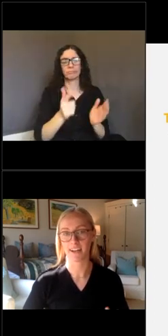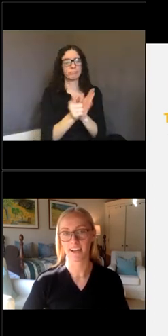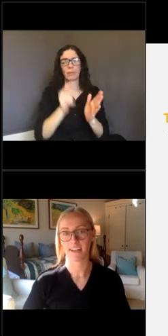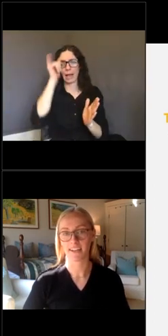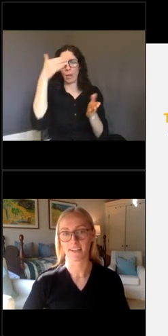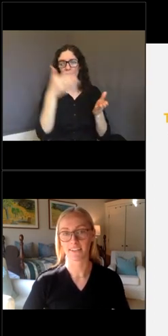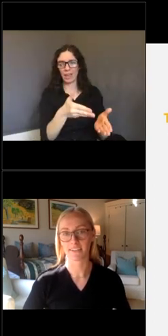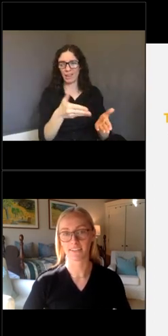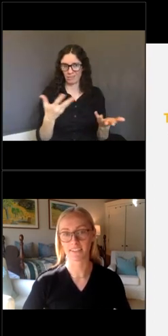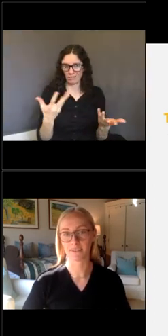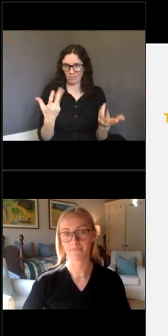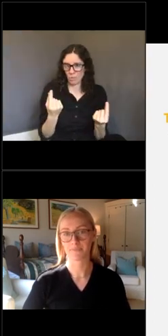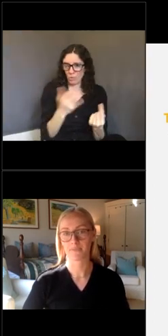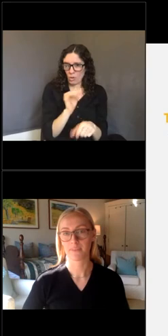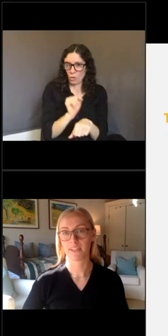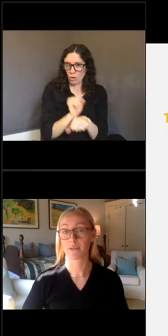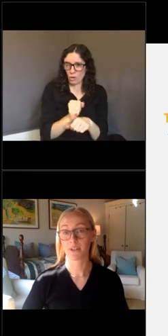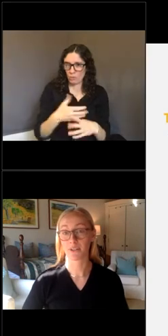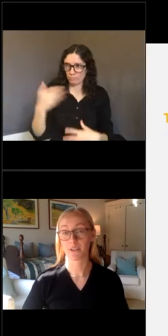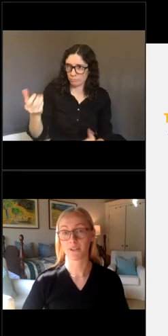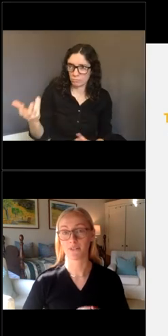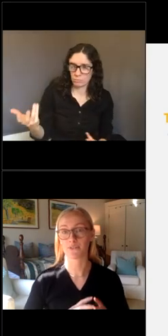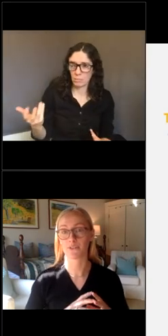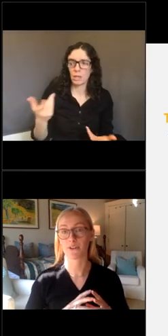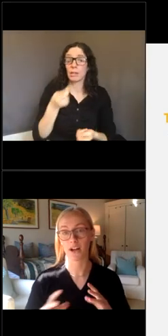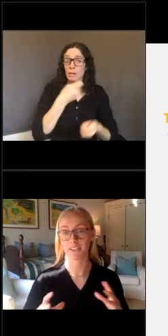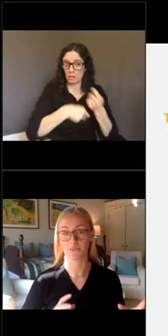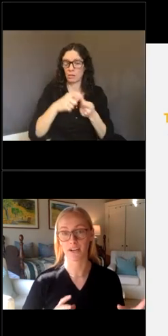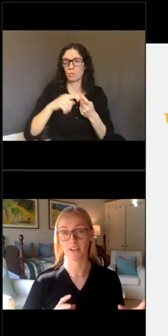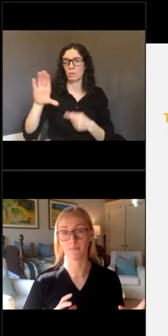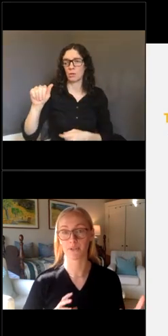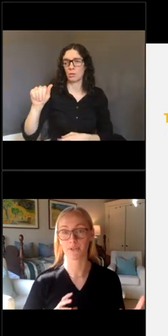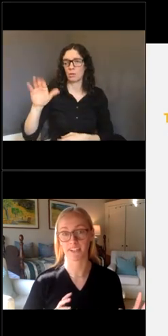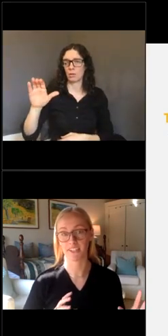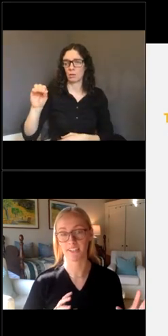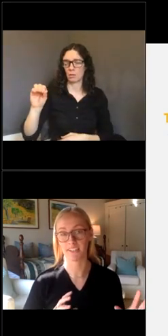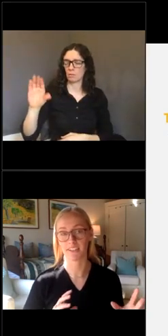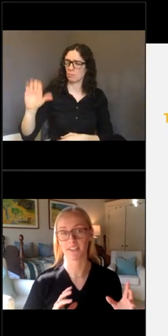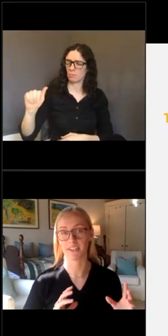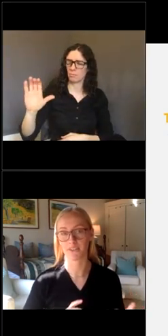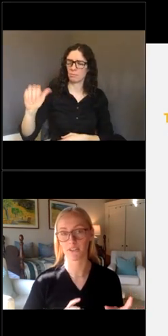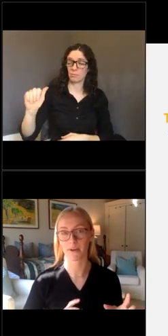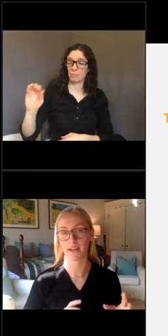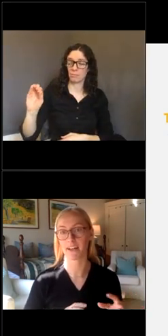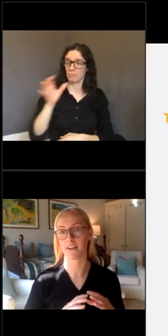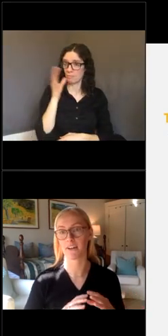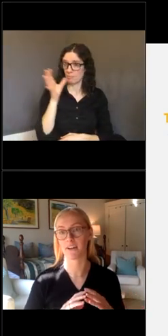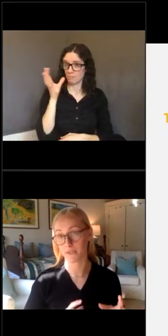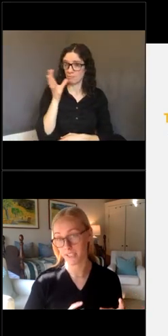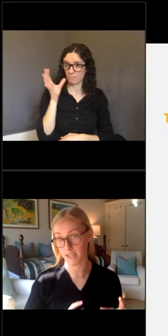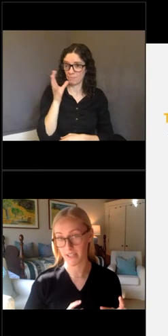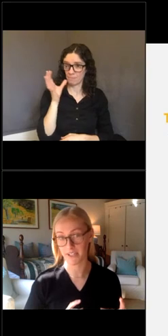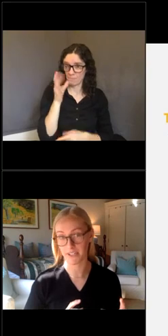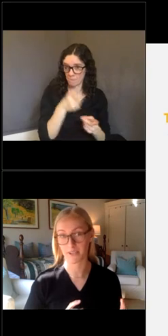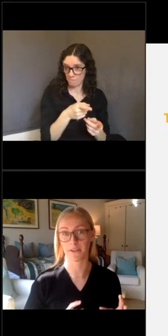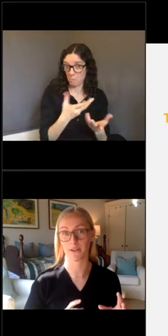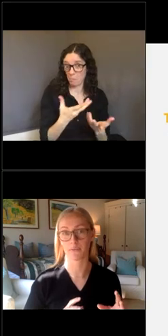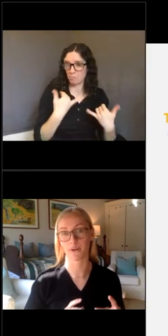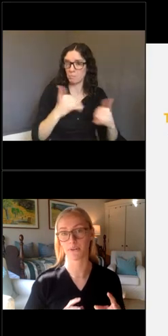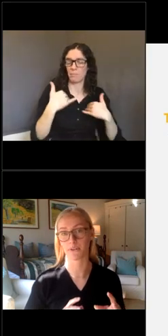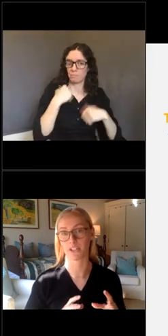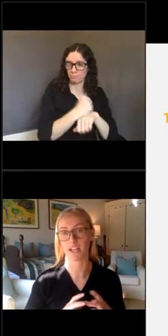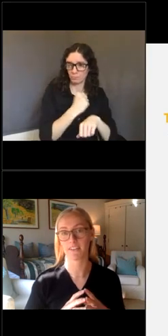here is a network of cross-realm protection governed by a